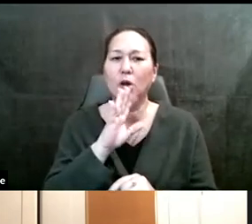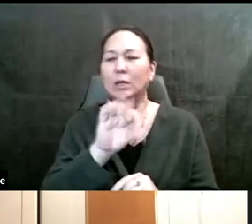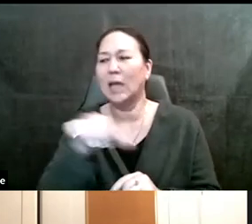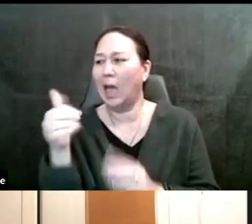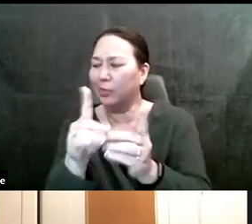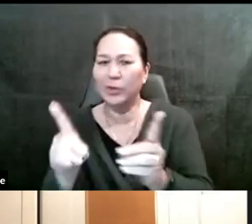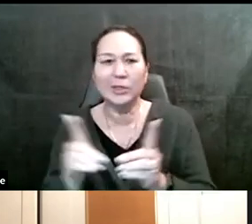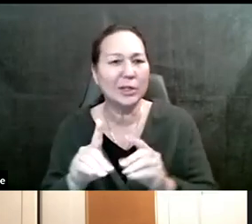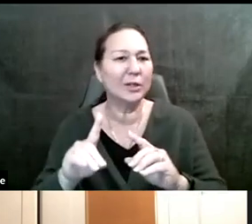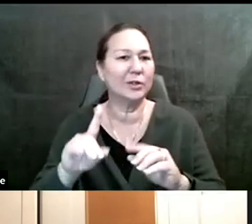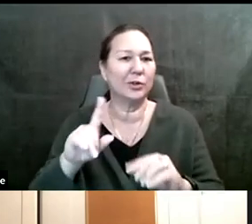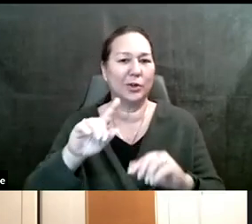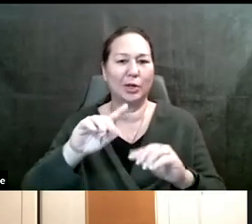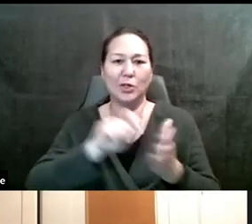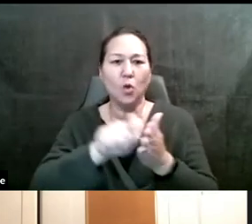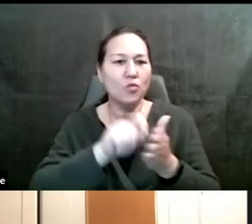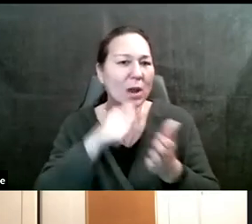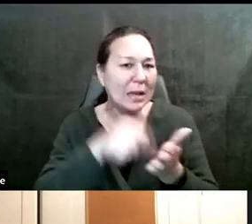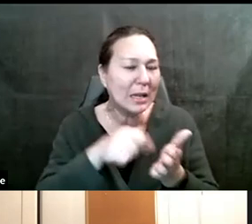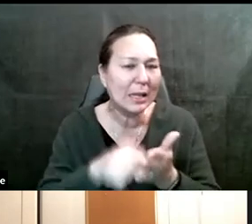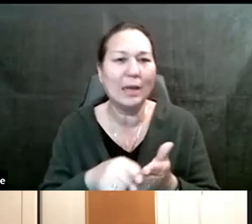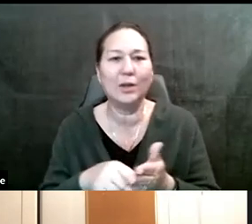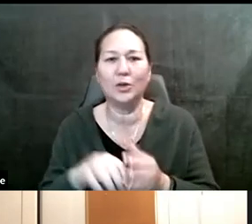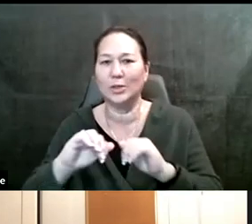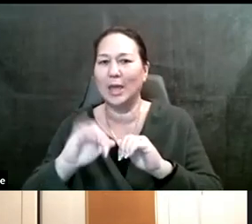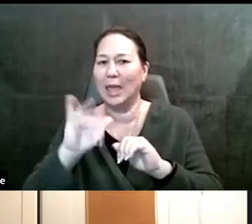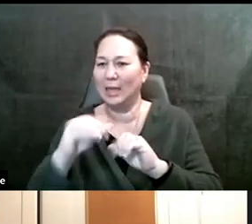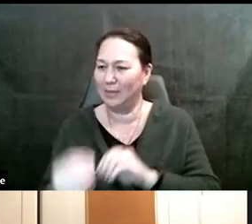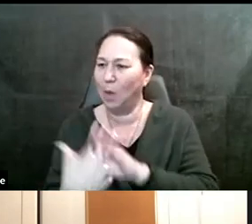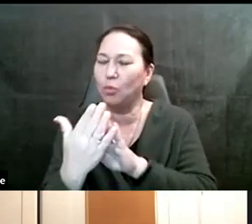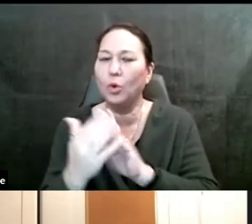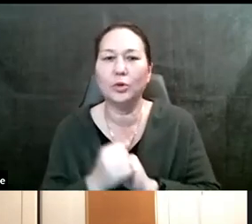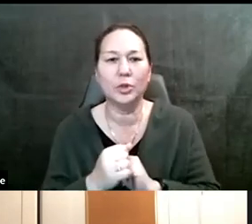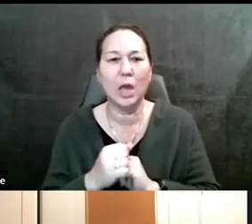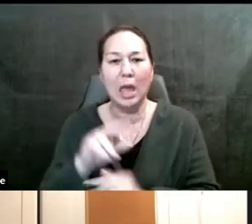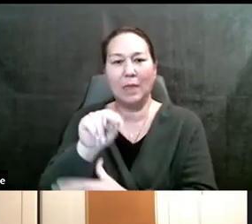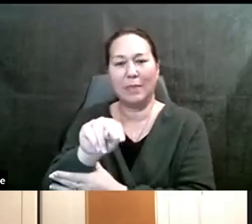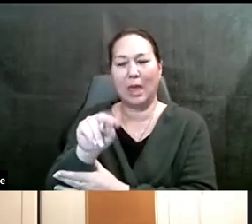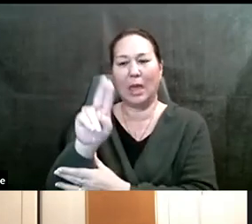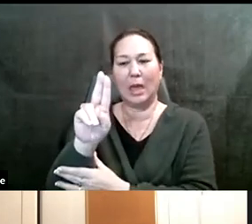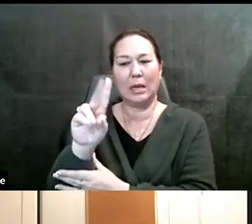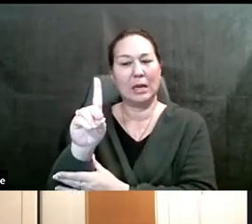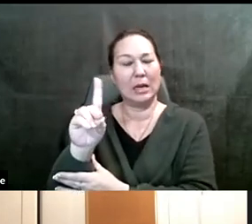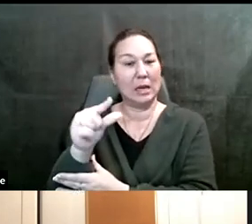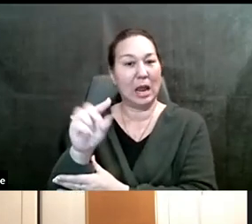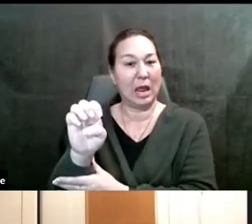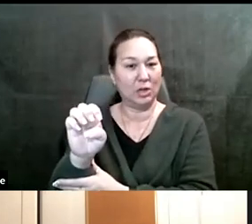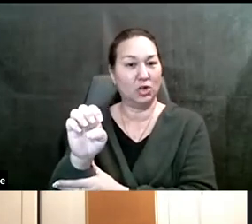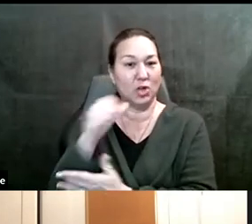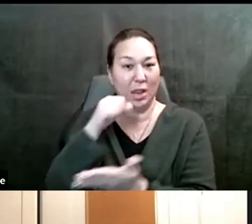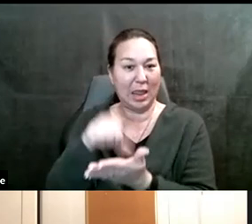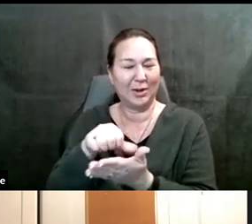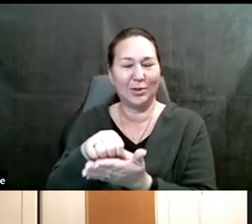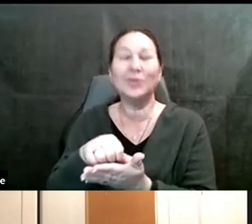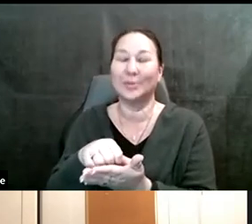delighted to see that we're now using these nudge letters I was not aware we were doing that so Kudos on that would